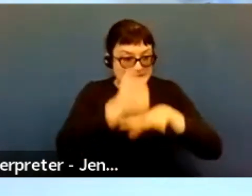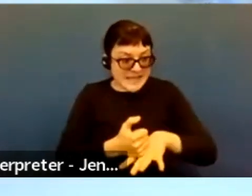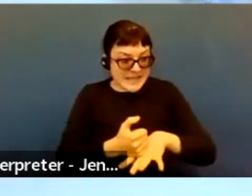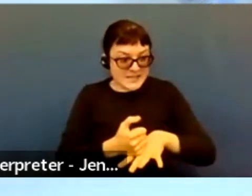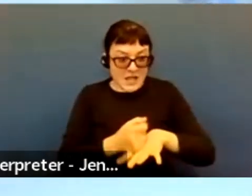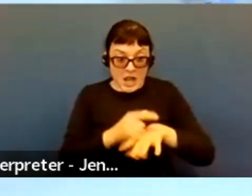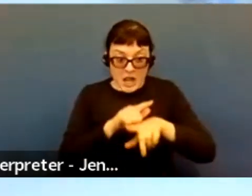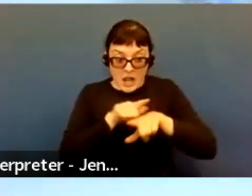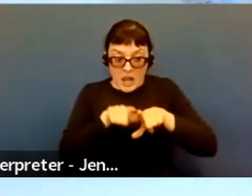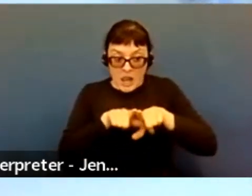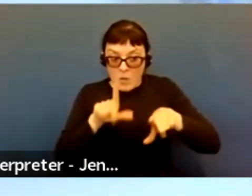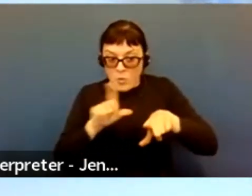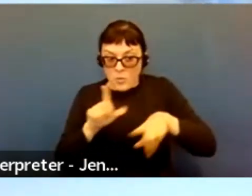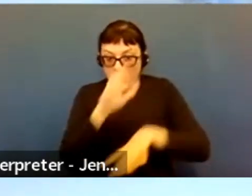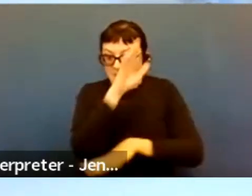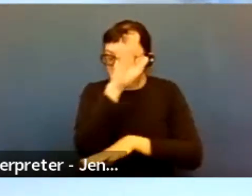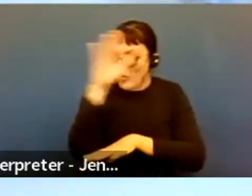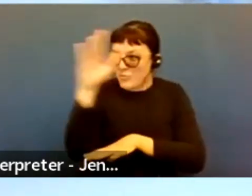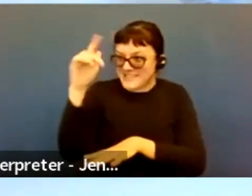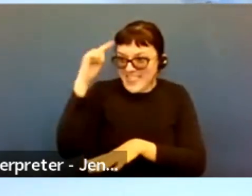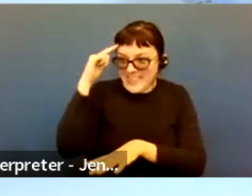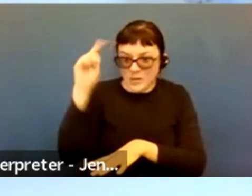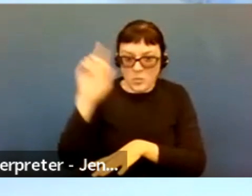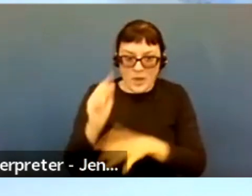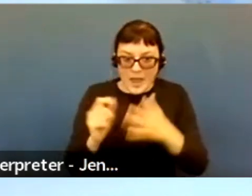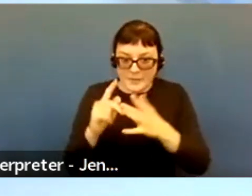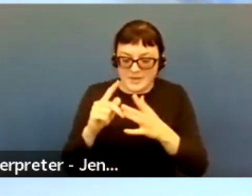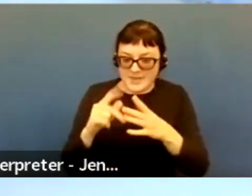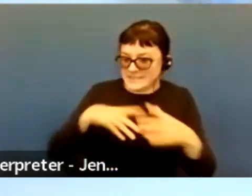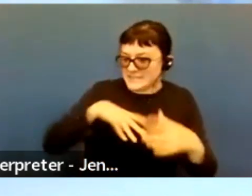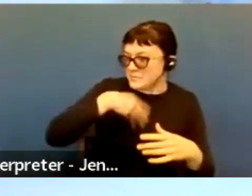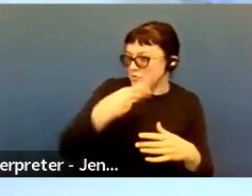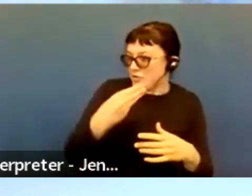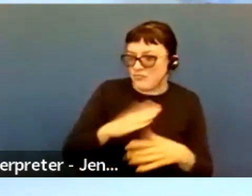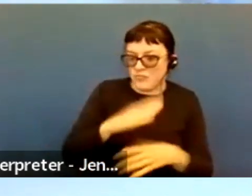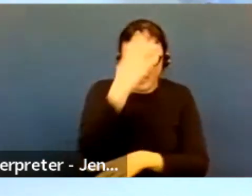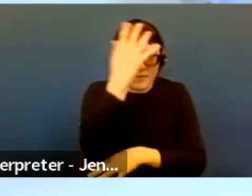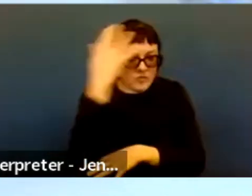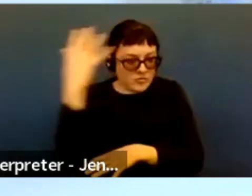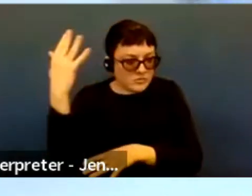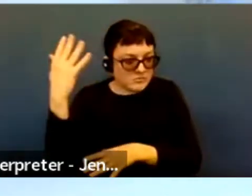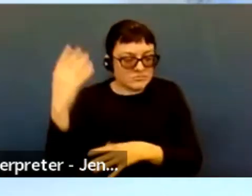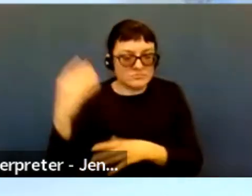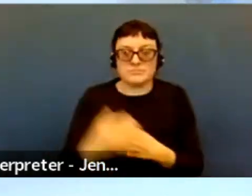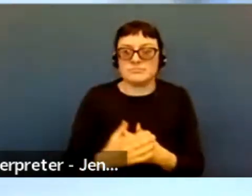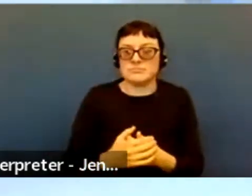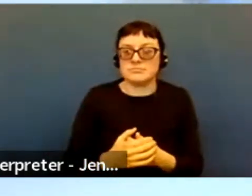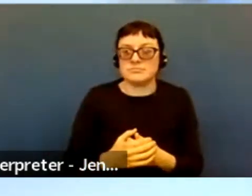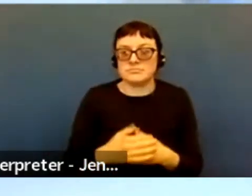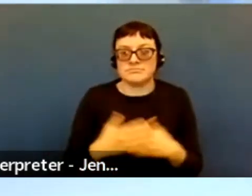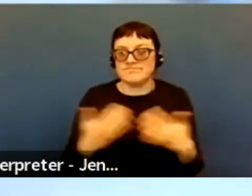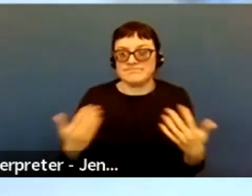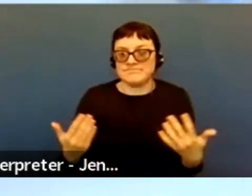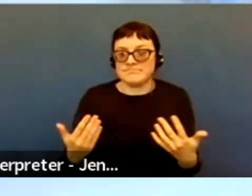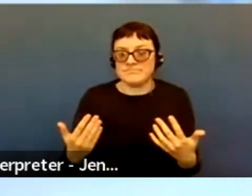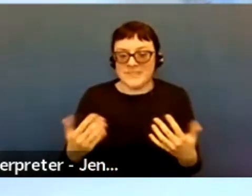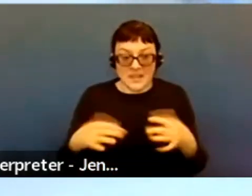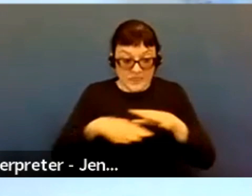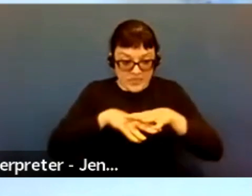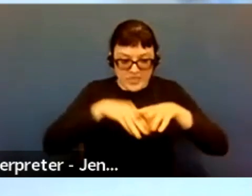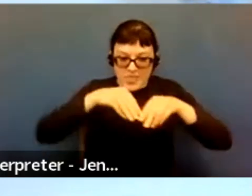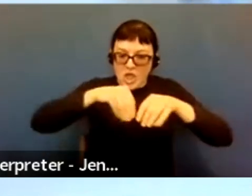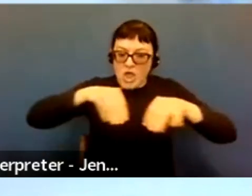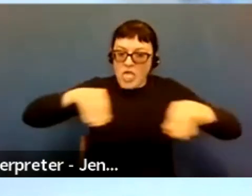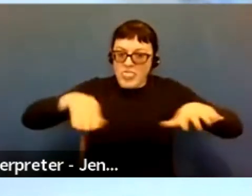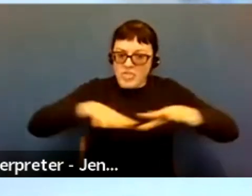character. What does the forest think of what is happening? These are the spirits of the forest. What does what